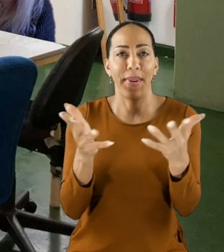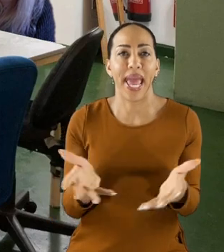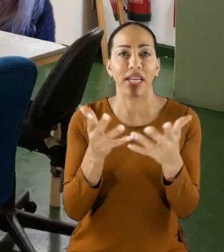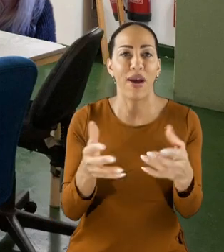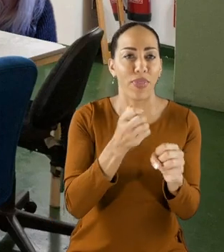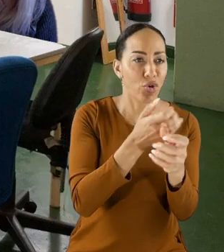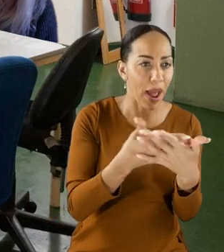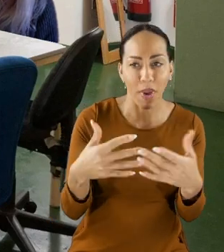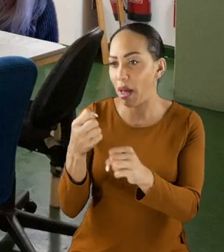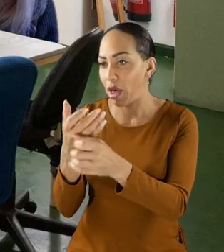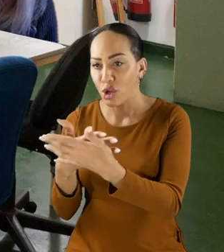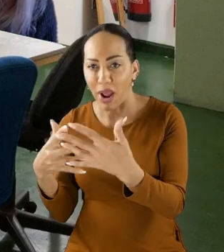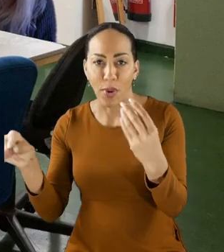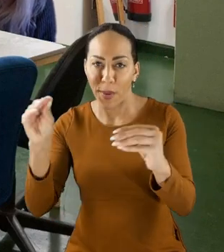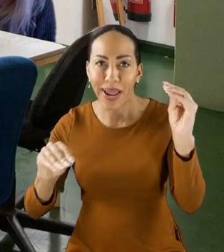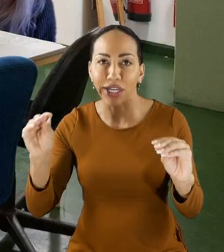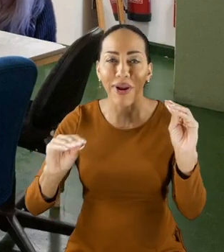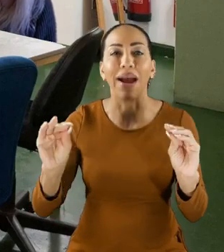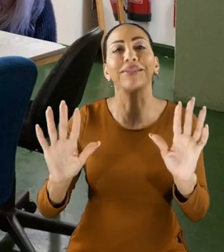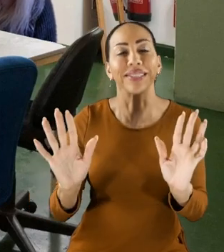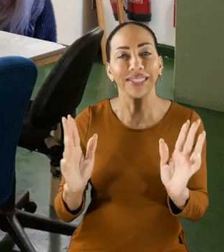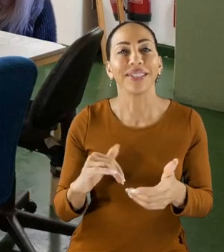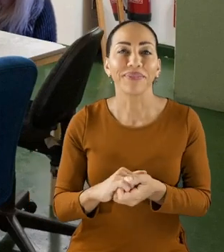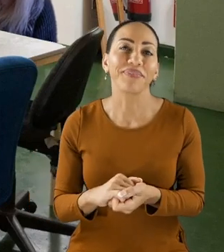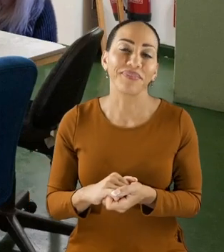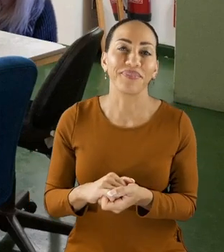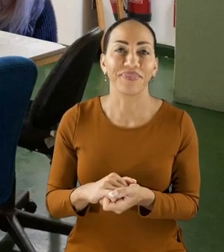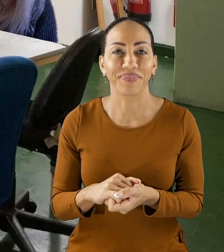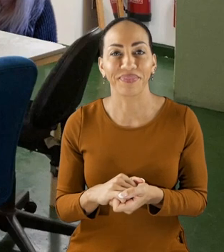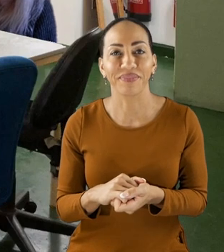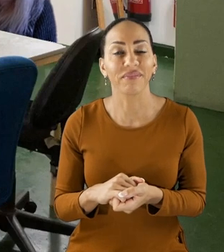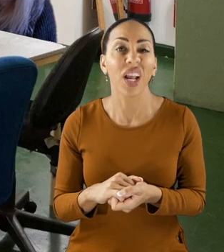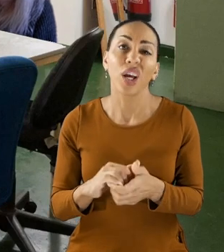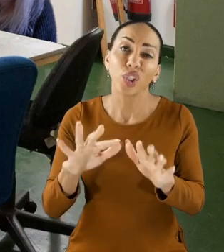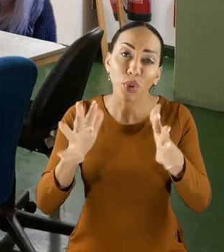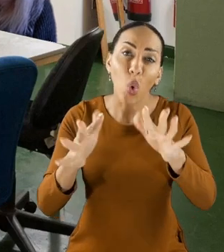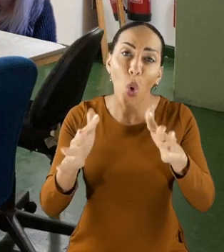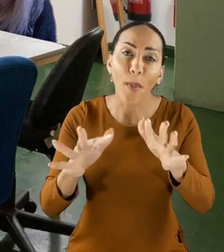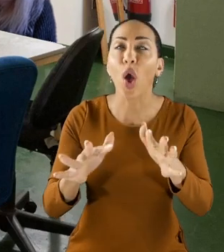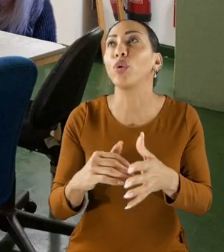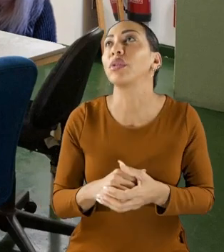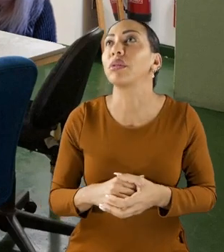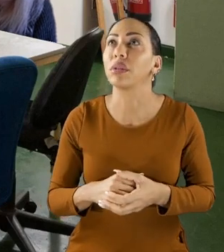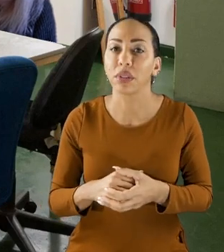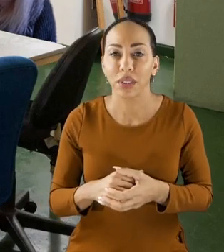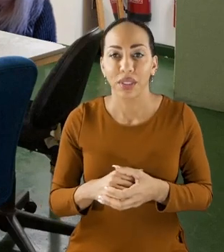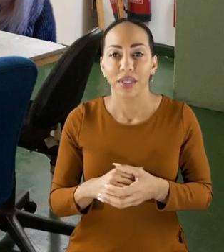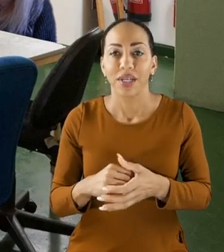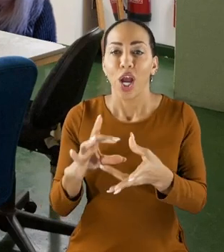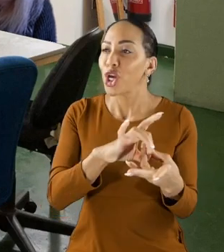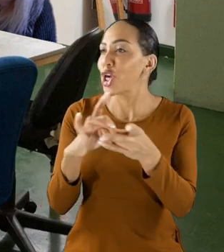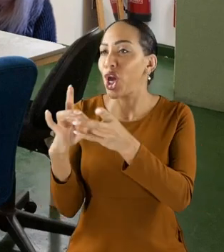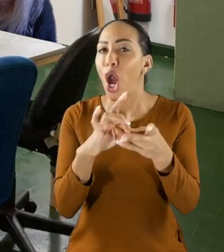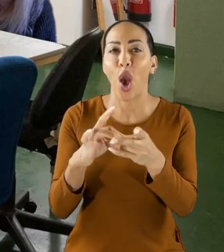it all in the gaps between those bits that we'd kind of identified and prioritised. So it was almost a sort of